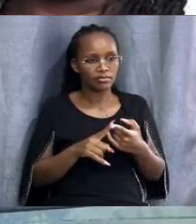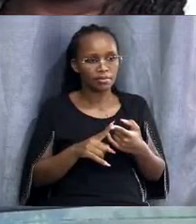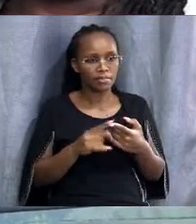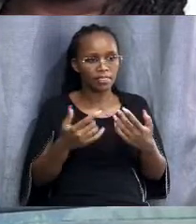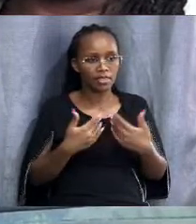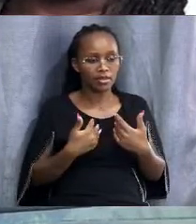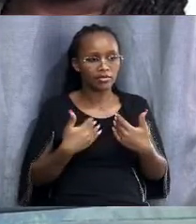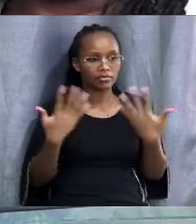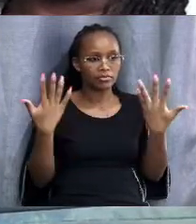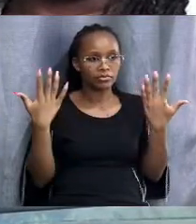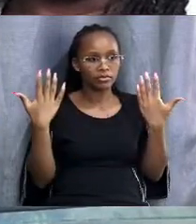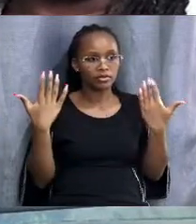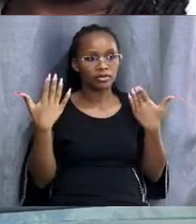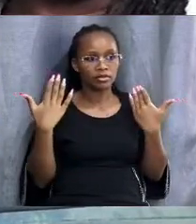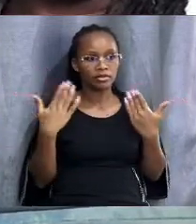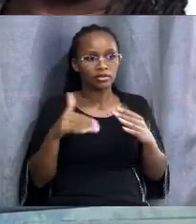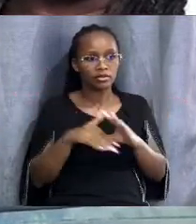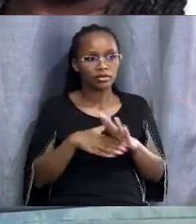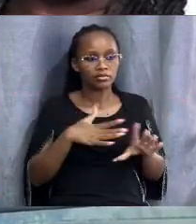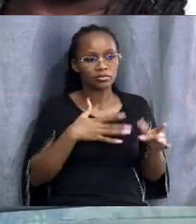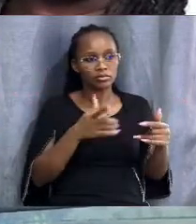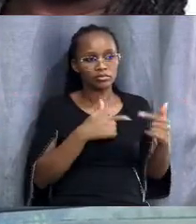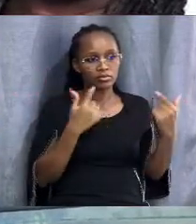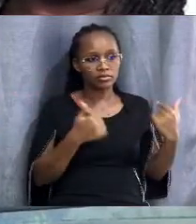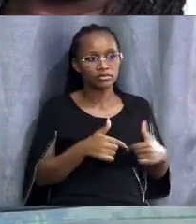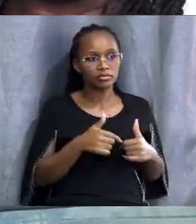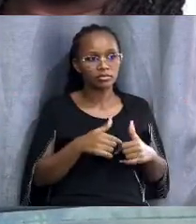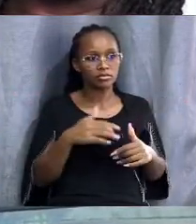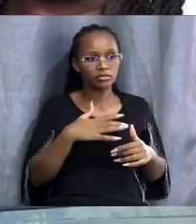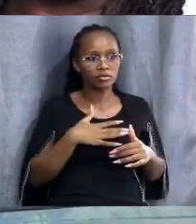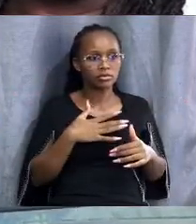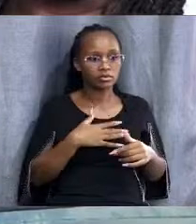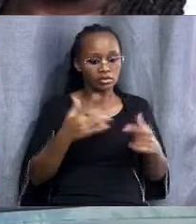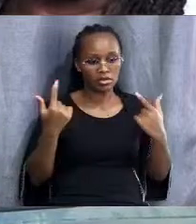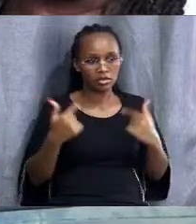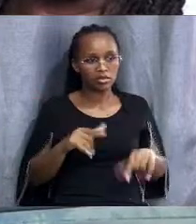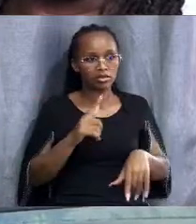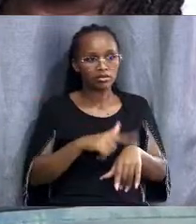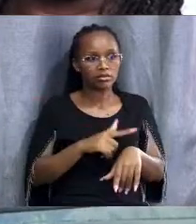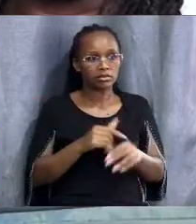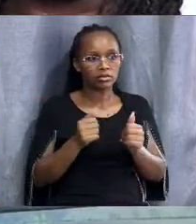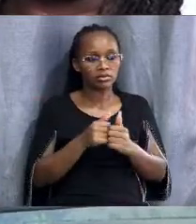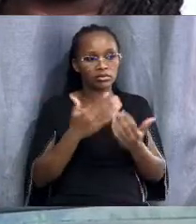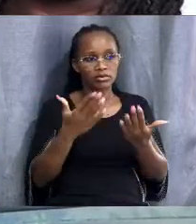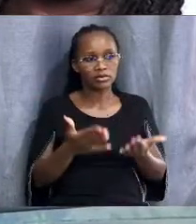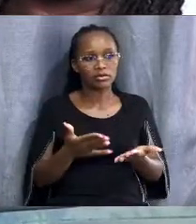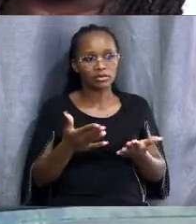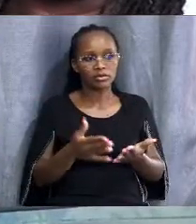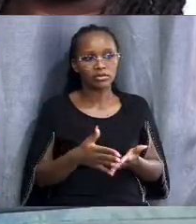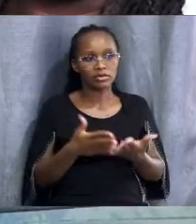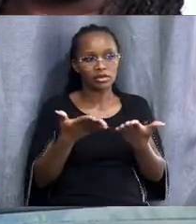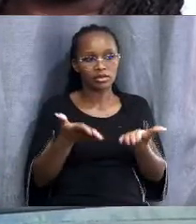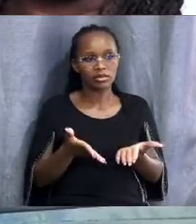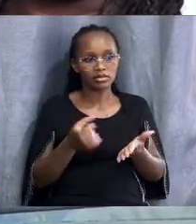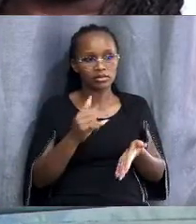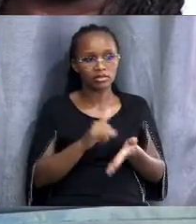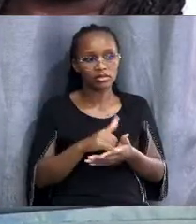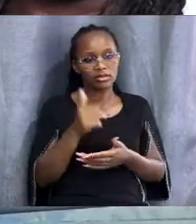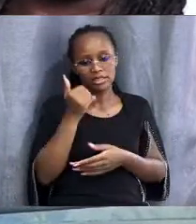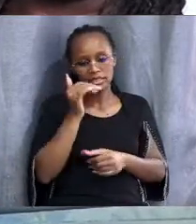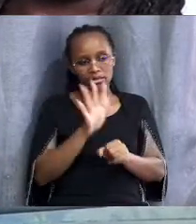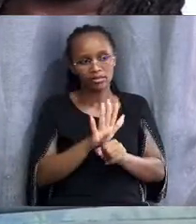were forever planted in my heart. My physical time with you is over now. So,